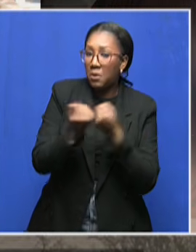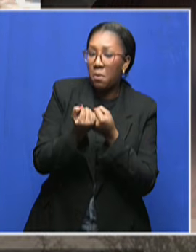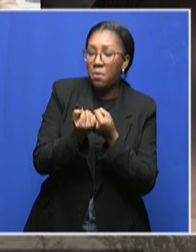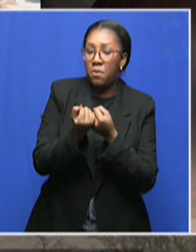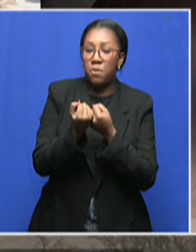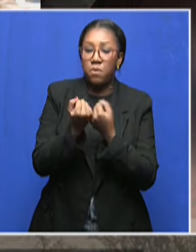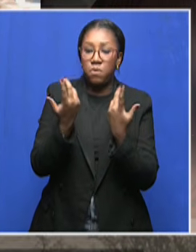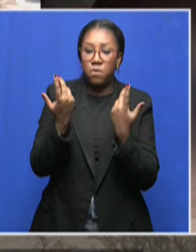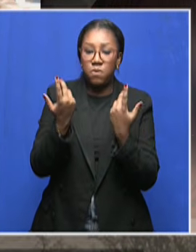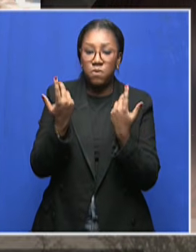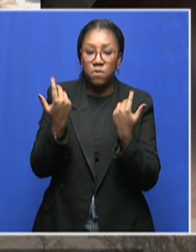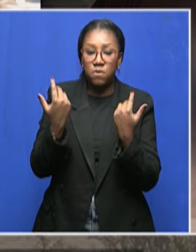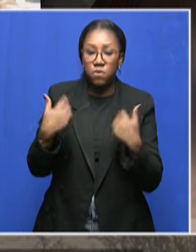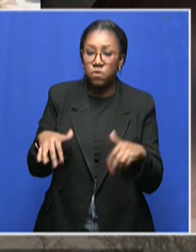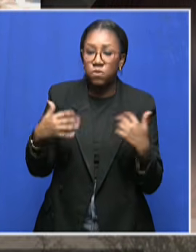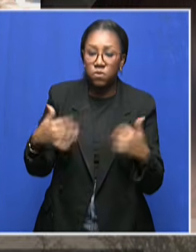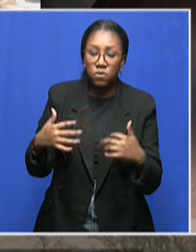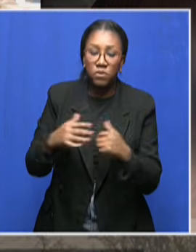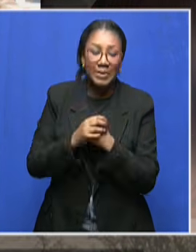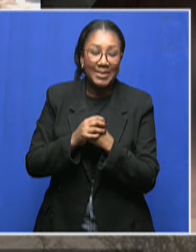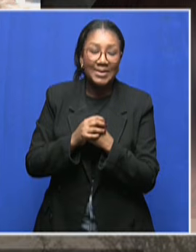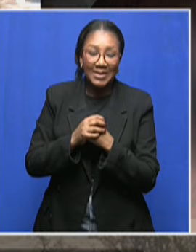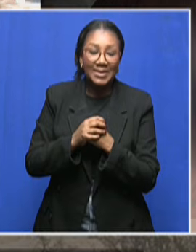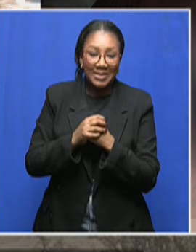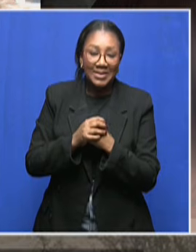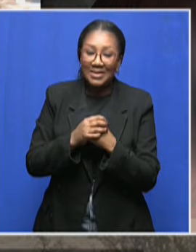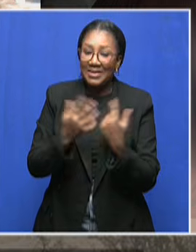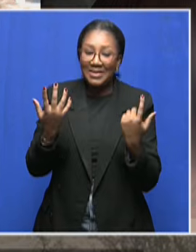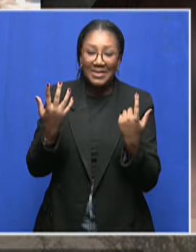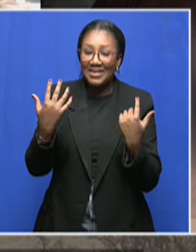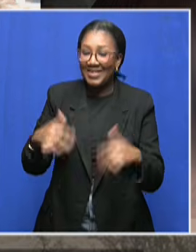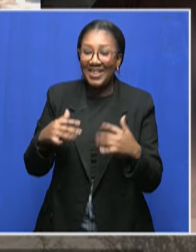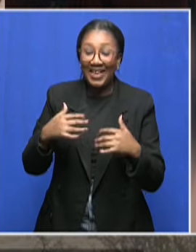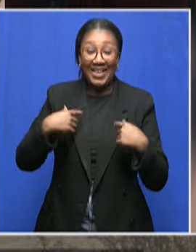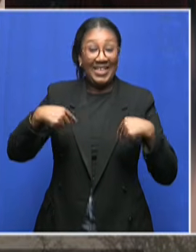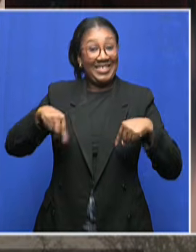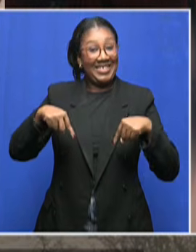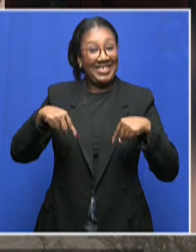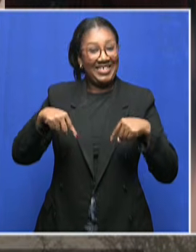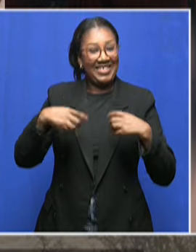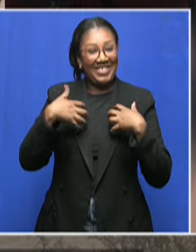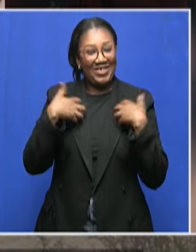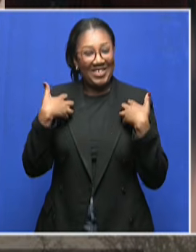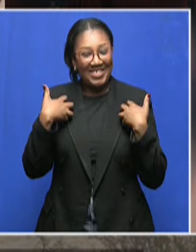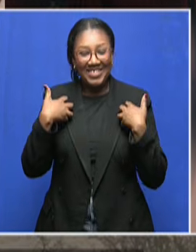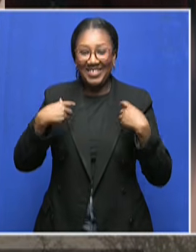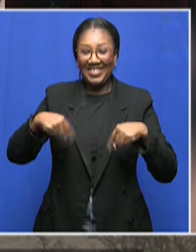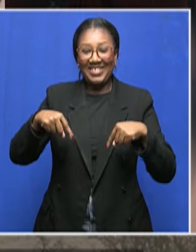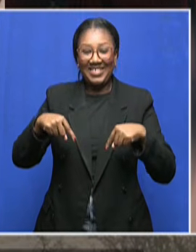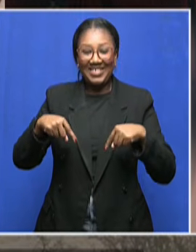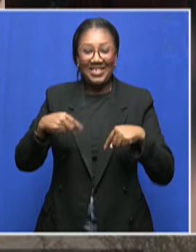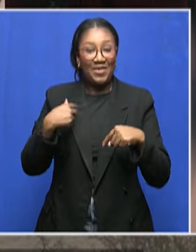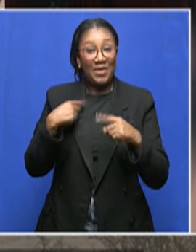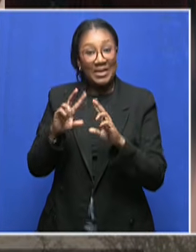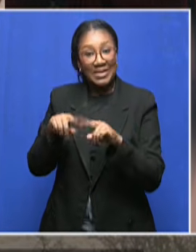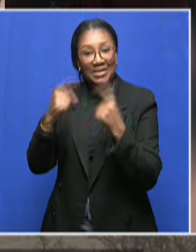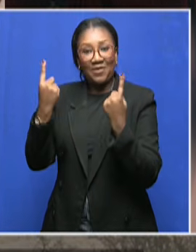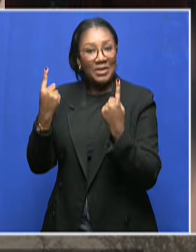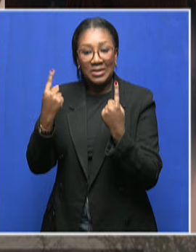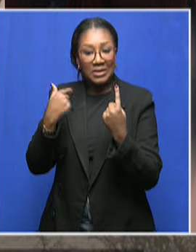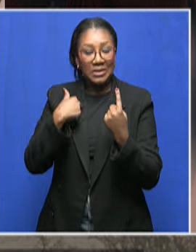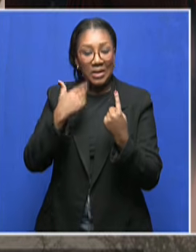but, it's just been so... It's been so nerve-wracking entering the space that is so different but yet